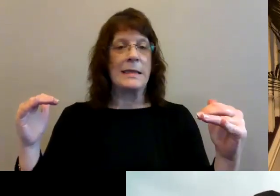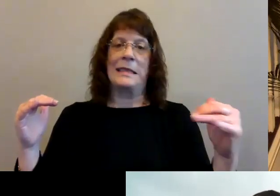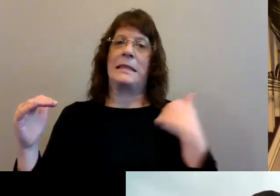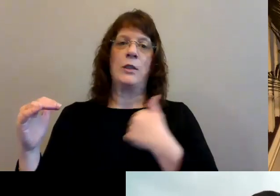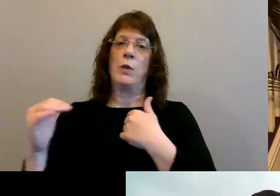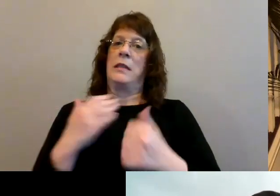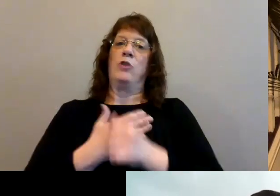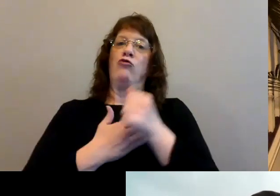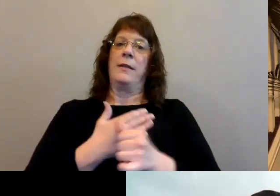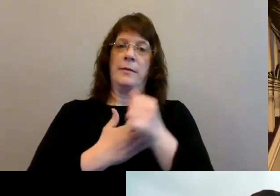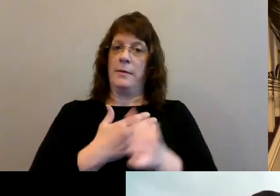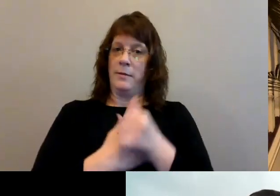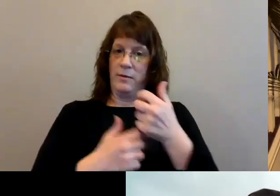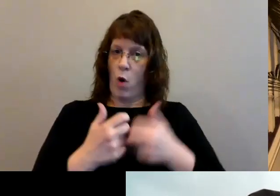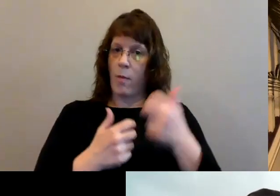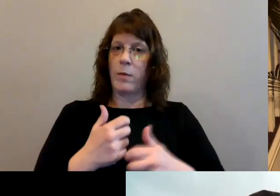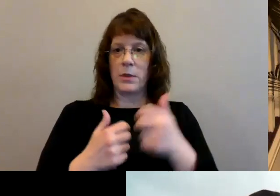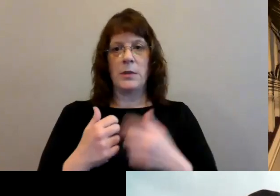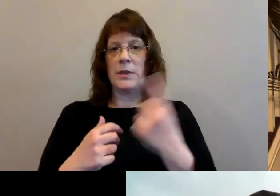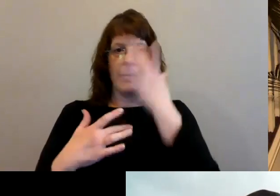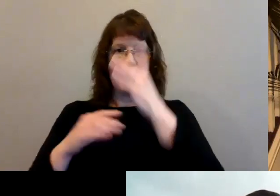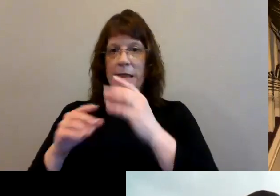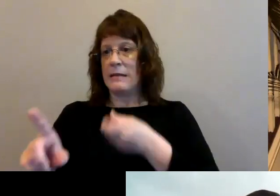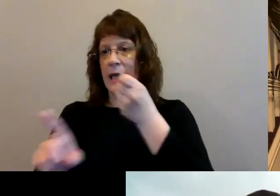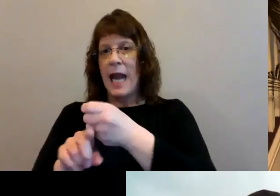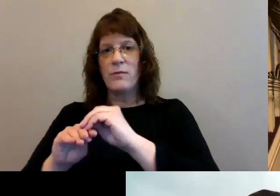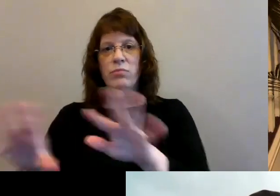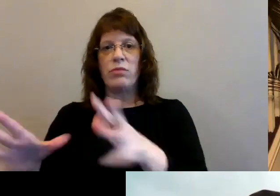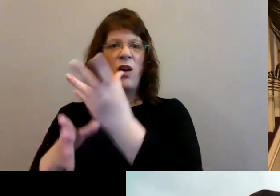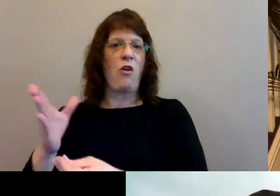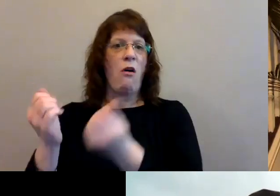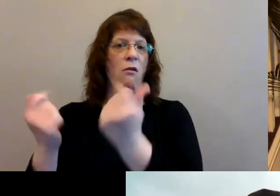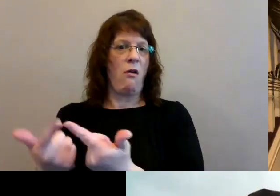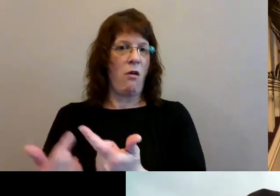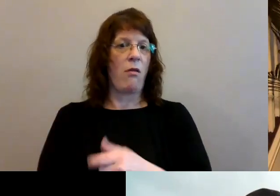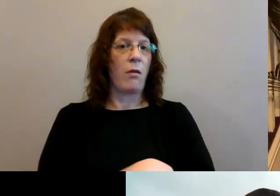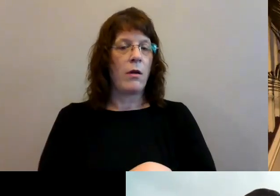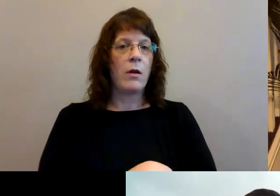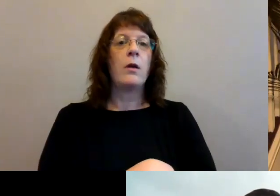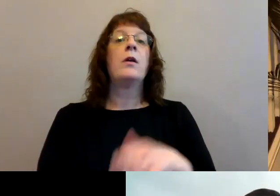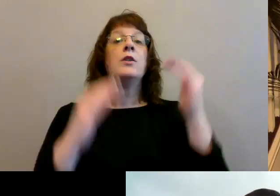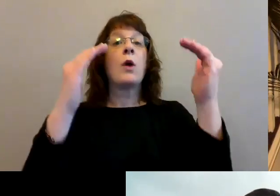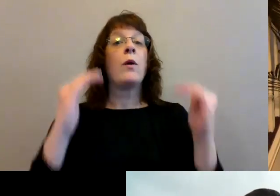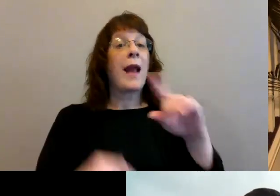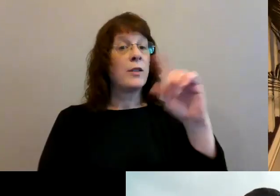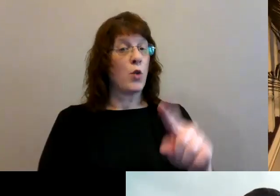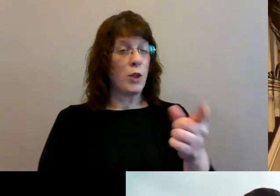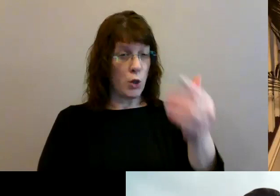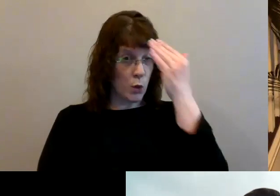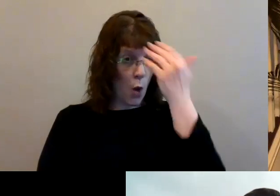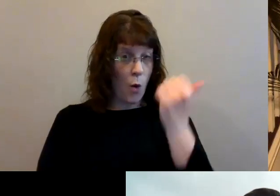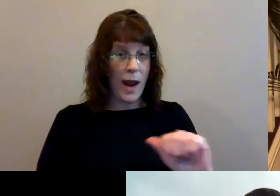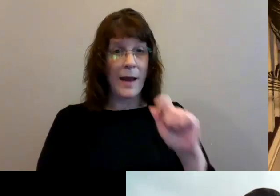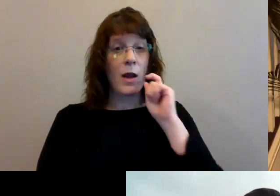risk for problems like that. For sure. Next question. Do you know of any cool ways to make cities greener